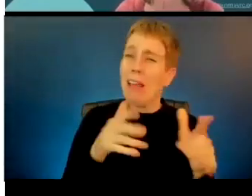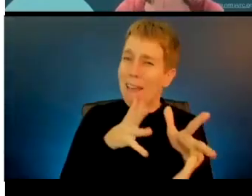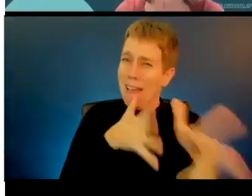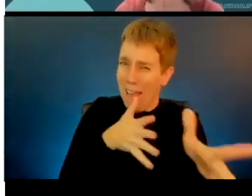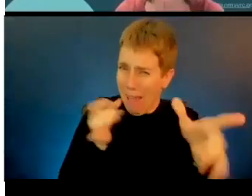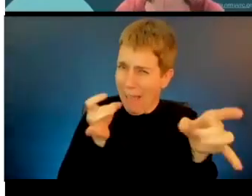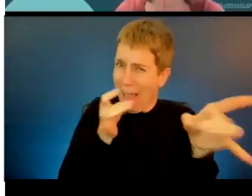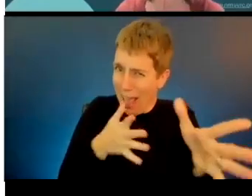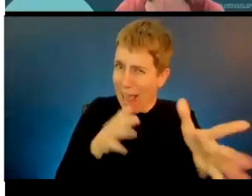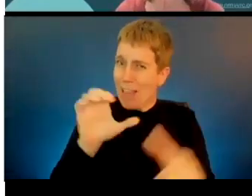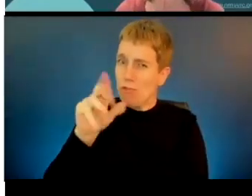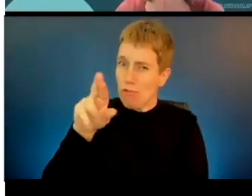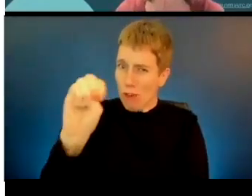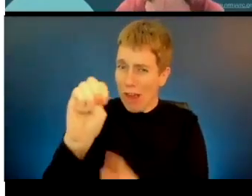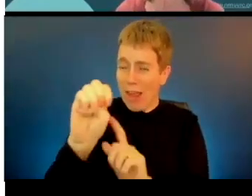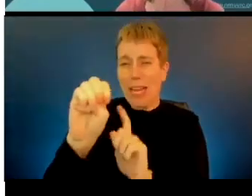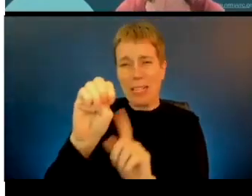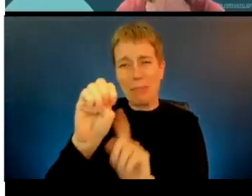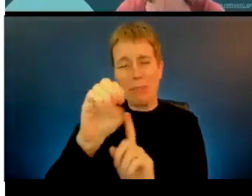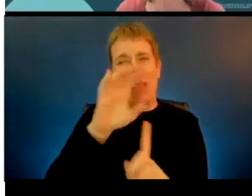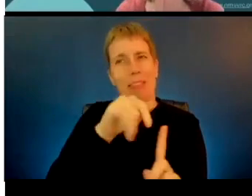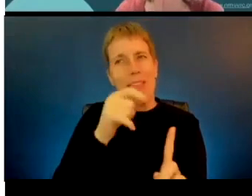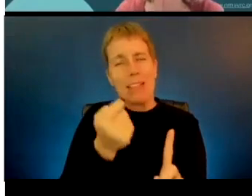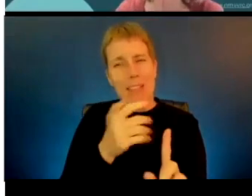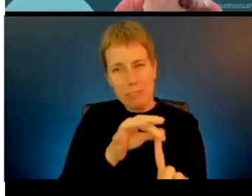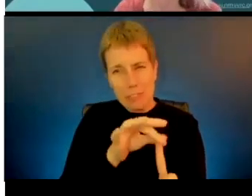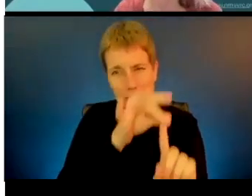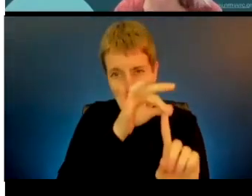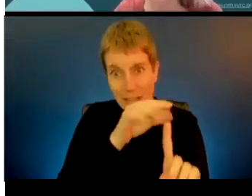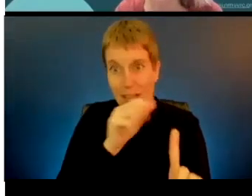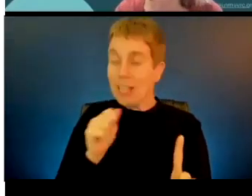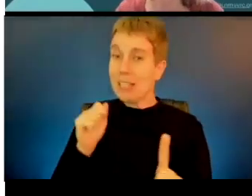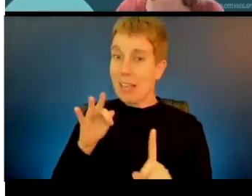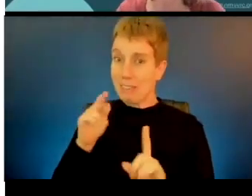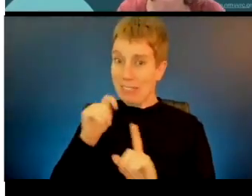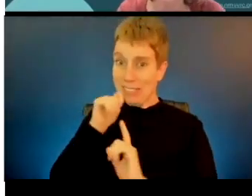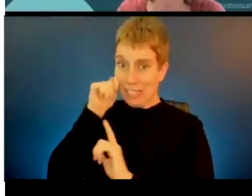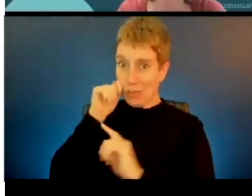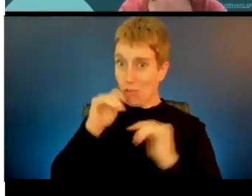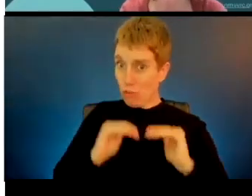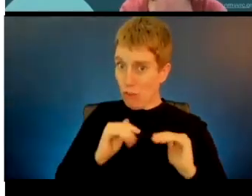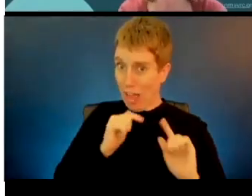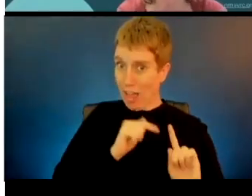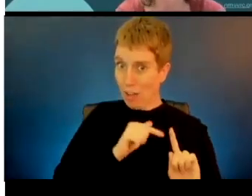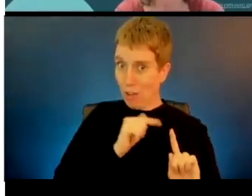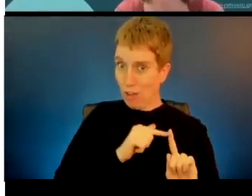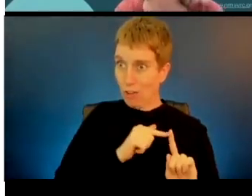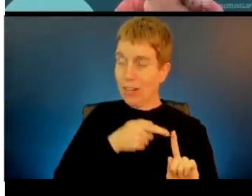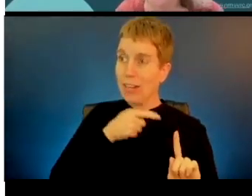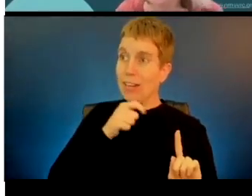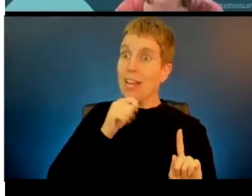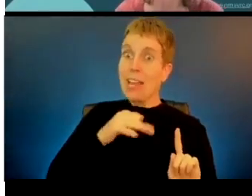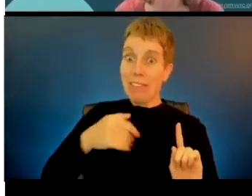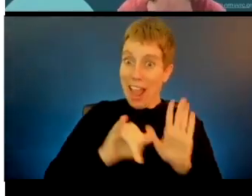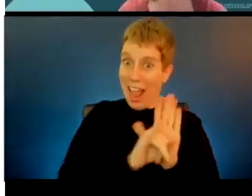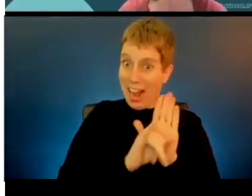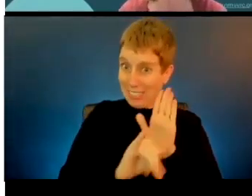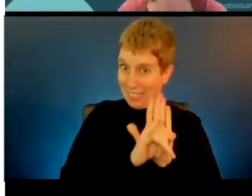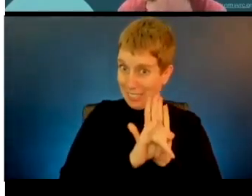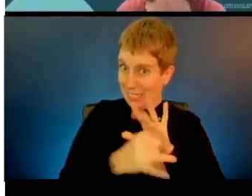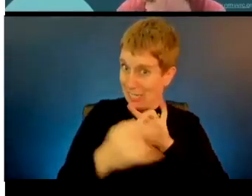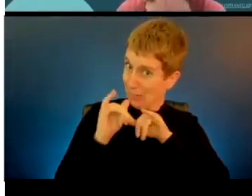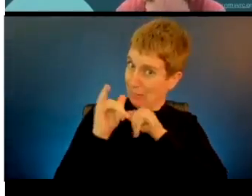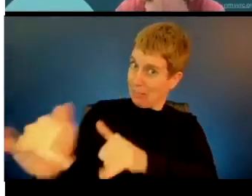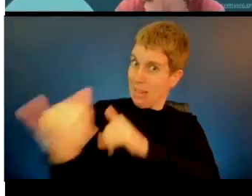especially if that child, that teenager, that young adult shares an identity with the intended victim. That can be incredibly